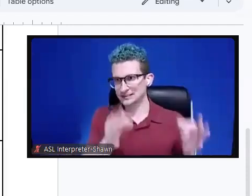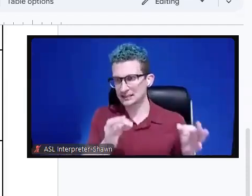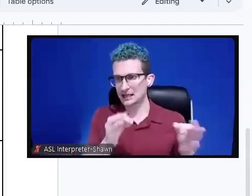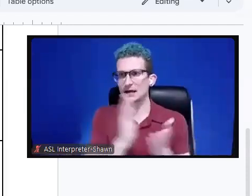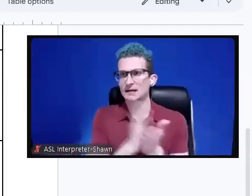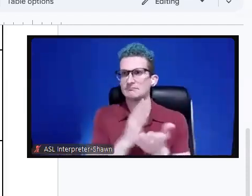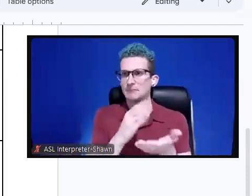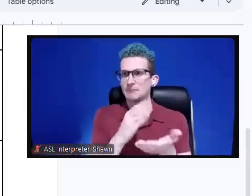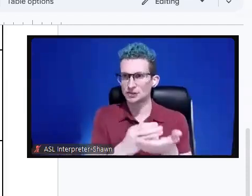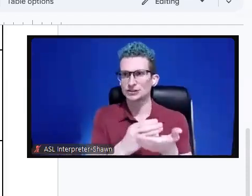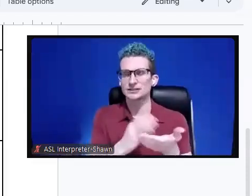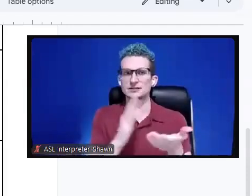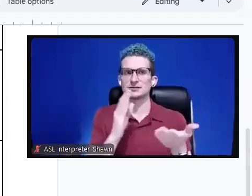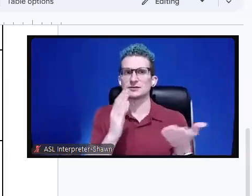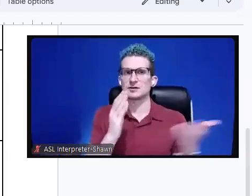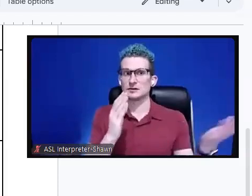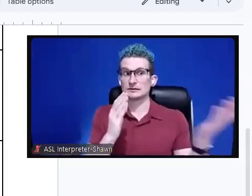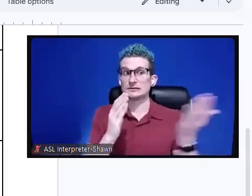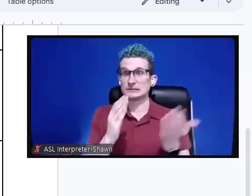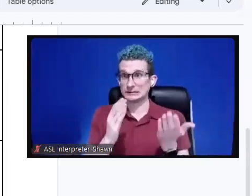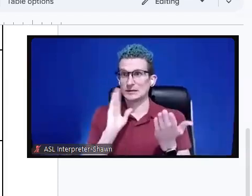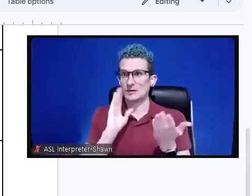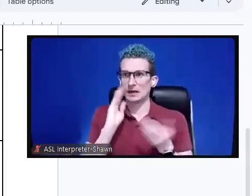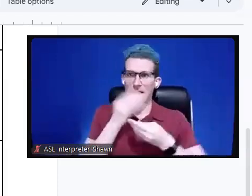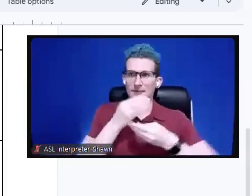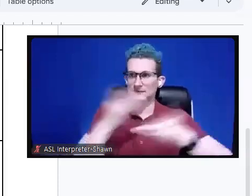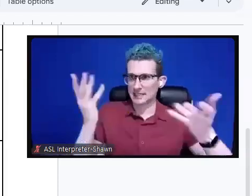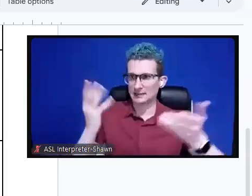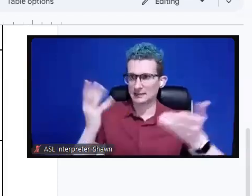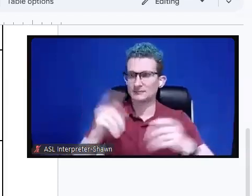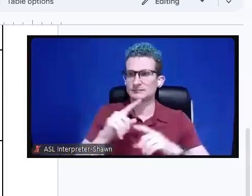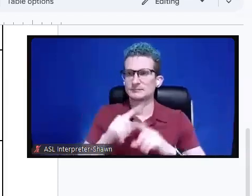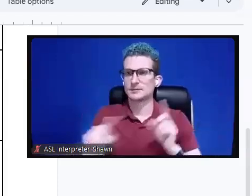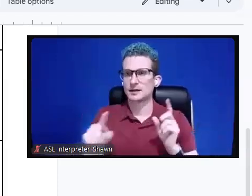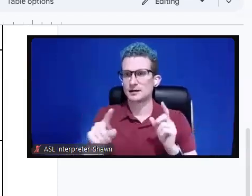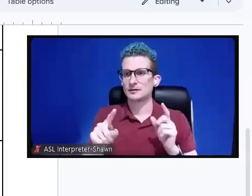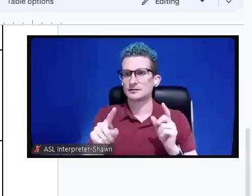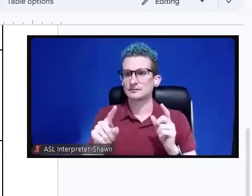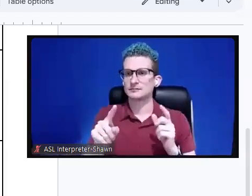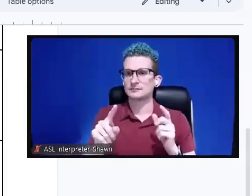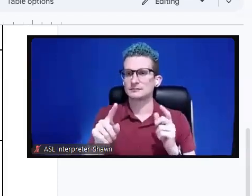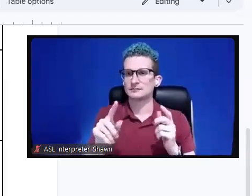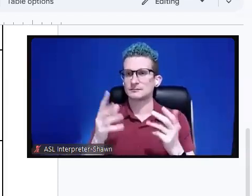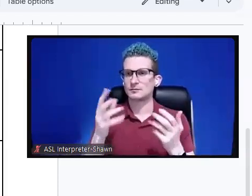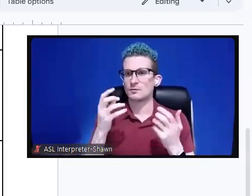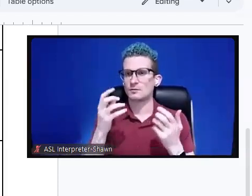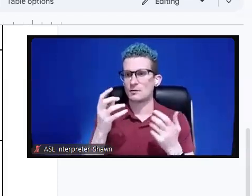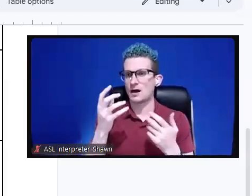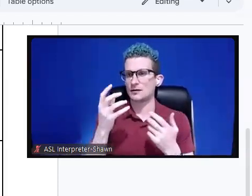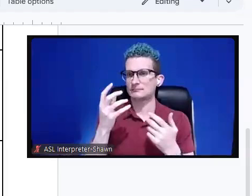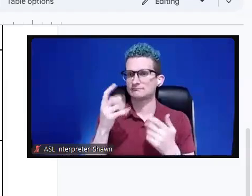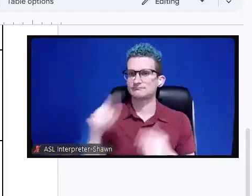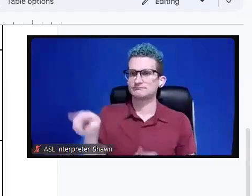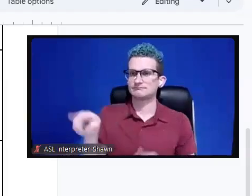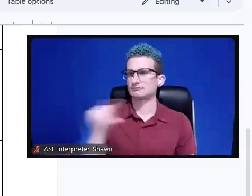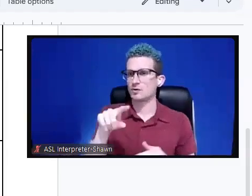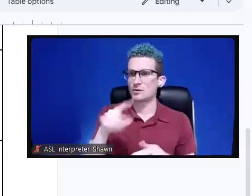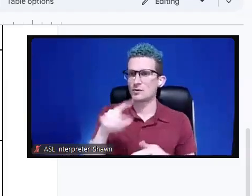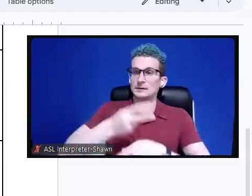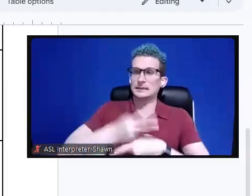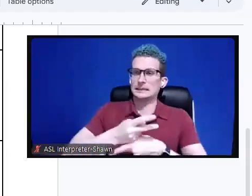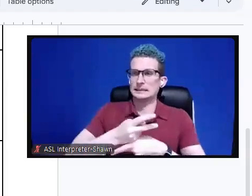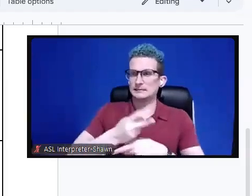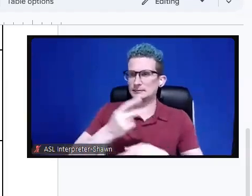in a little bit, but that's just something that we wanted to let you all know and kind of keep on the forefront of your all's minds as well with regard to those